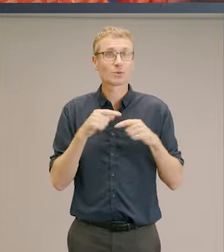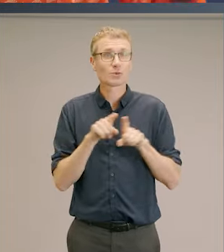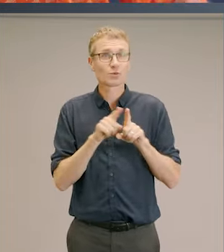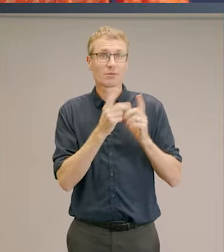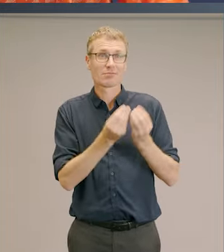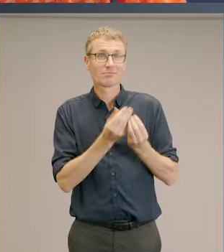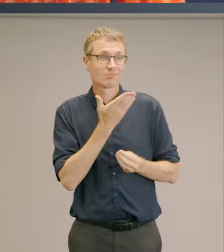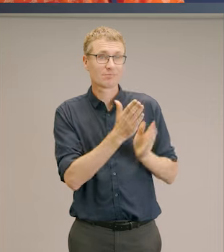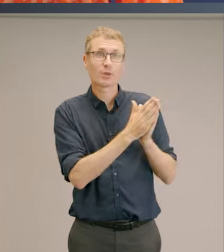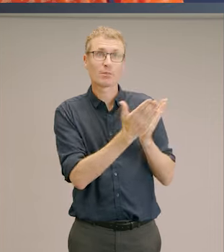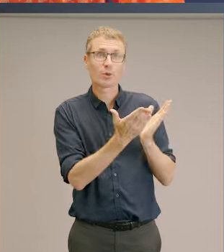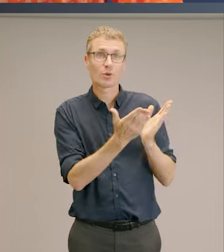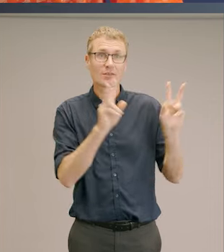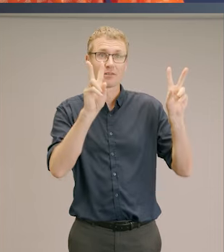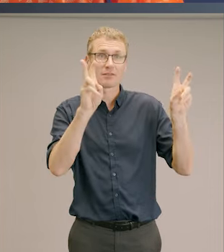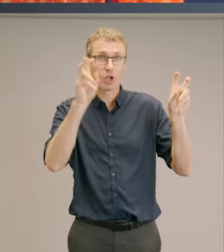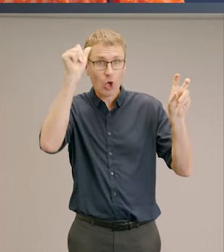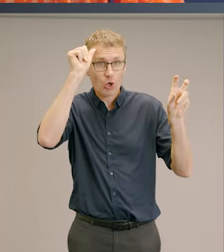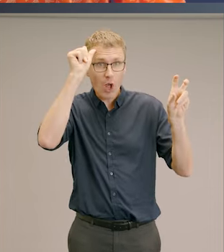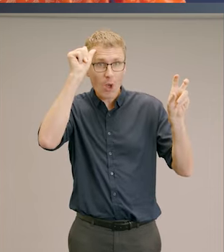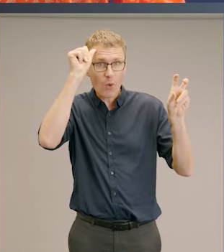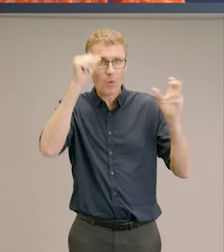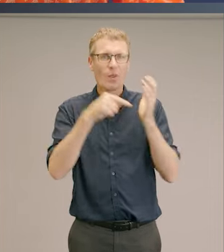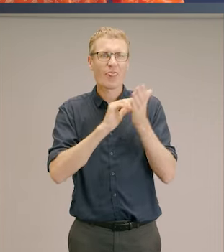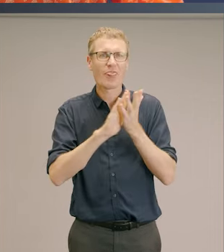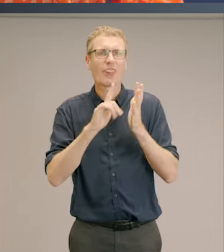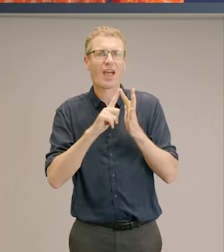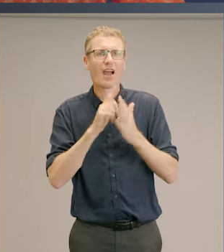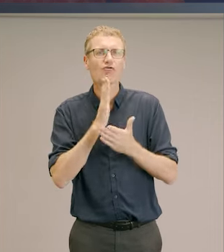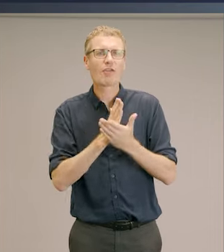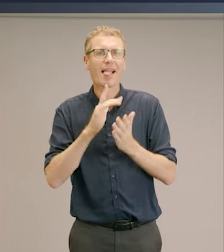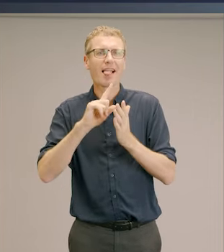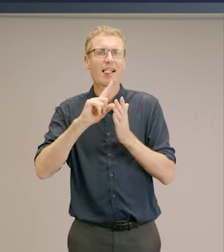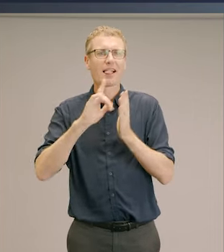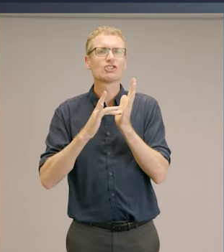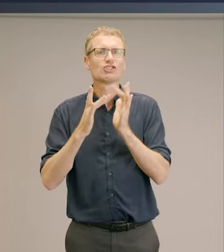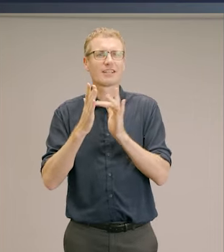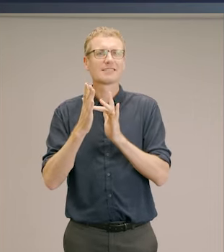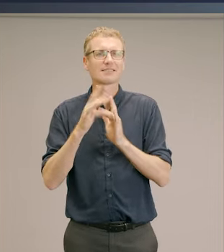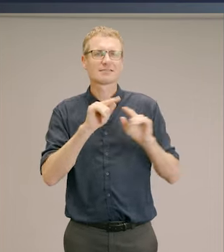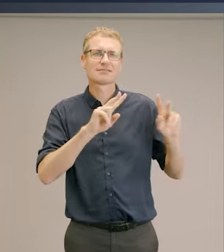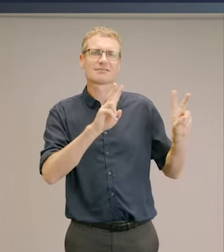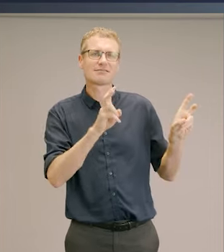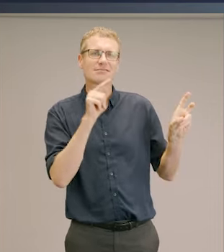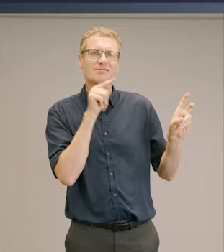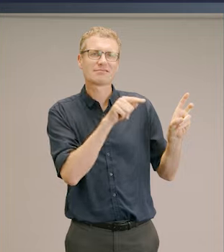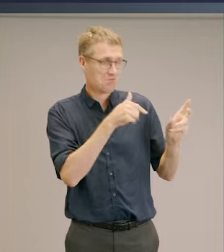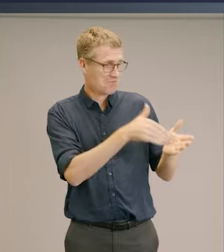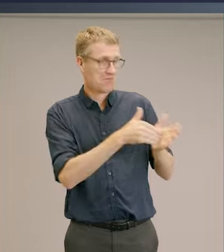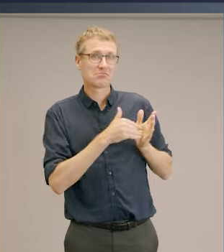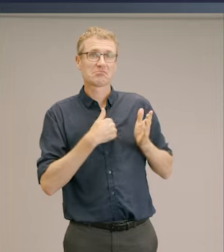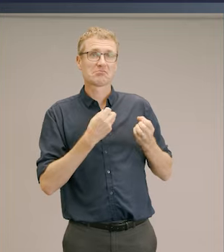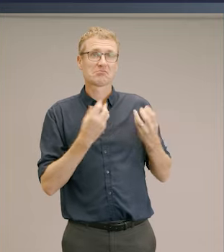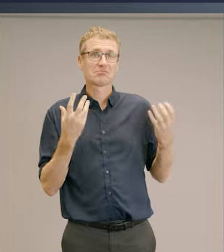I'm grateful to Alexander Fenter. He's written an amazing book called Know the Real Jesus. But the thing that's been on my heart is that